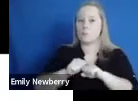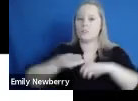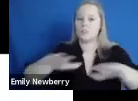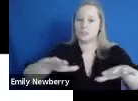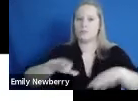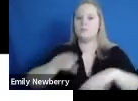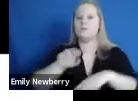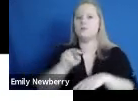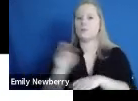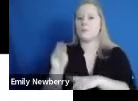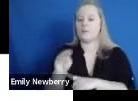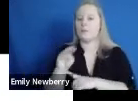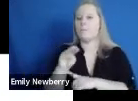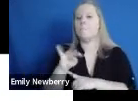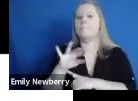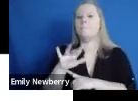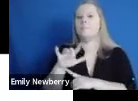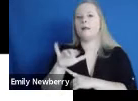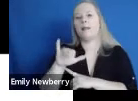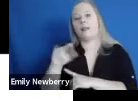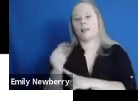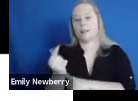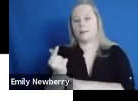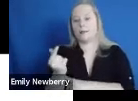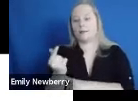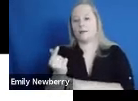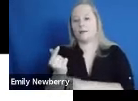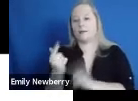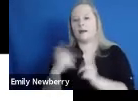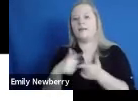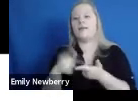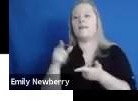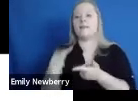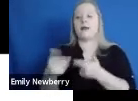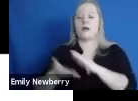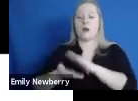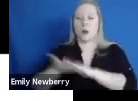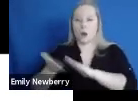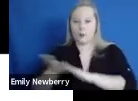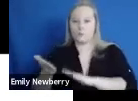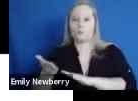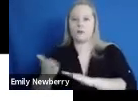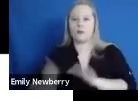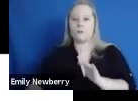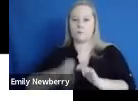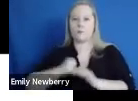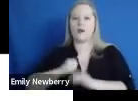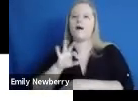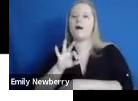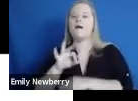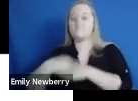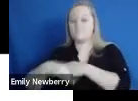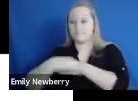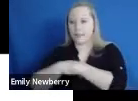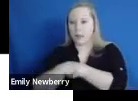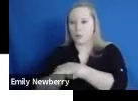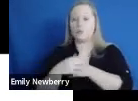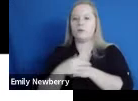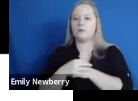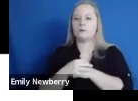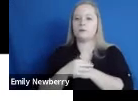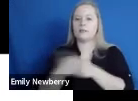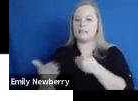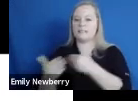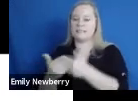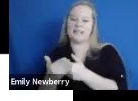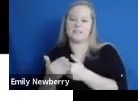Milling. And New Mexico Milling is, operates Navajo Pride Flour. The Navajo Pride Flour is right next to